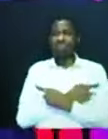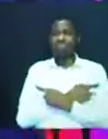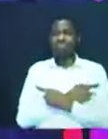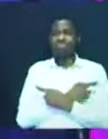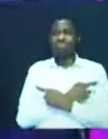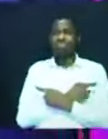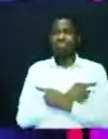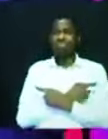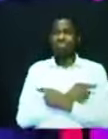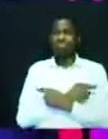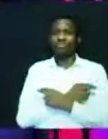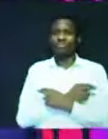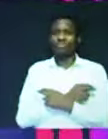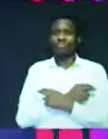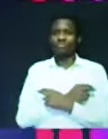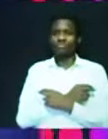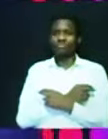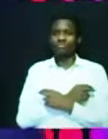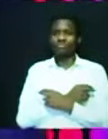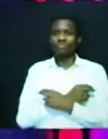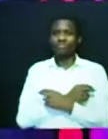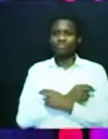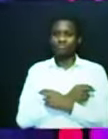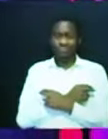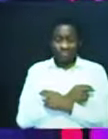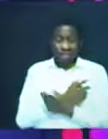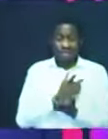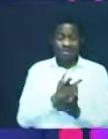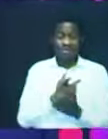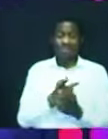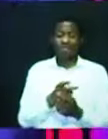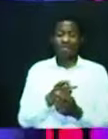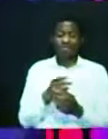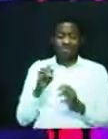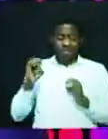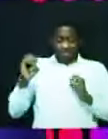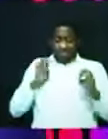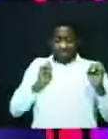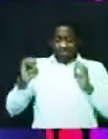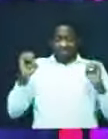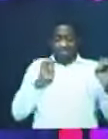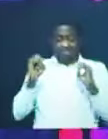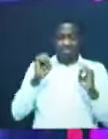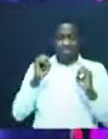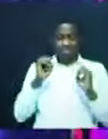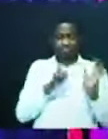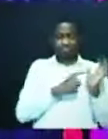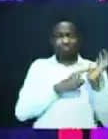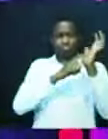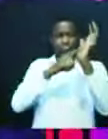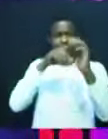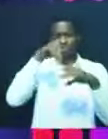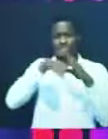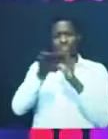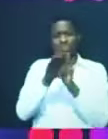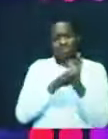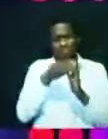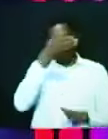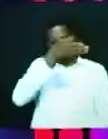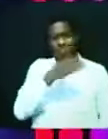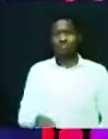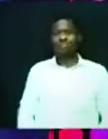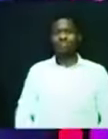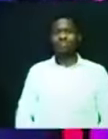the value of exercising is projected in scripture. That is how we